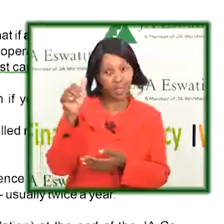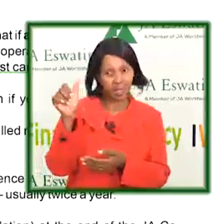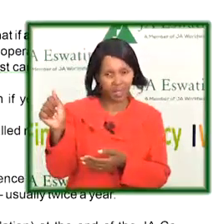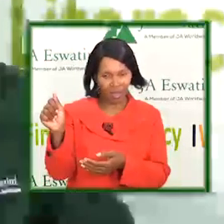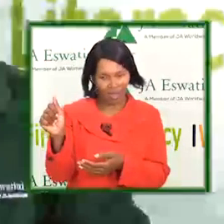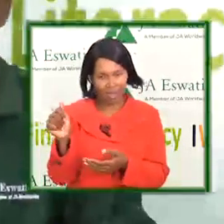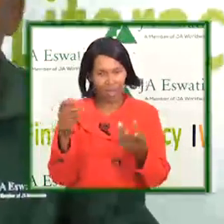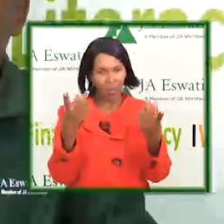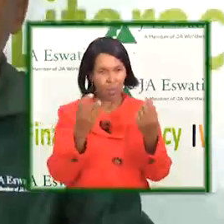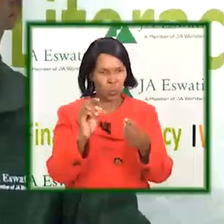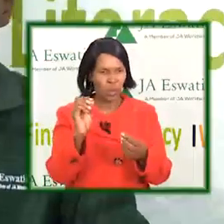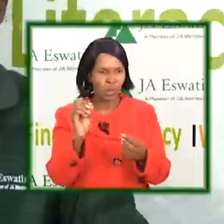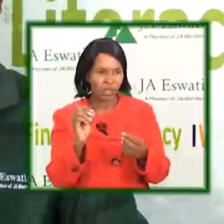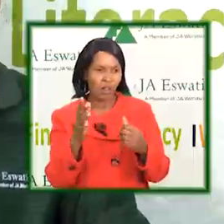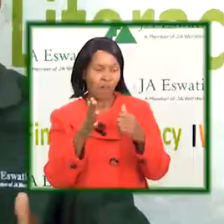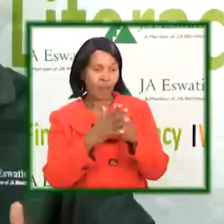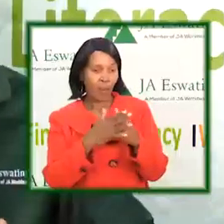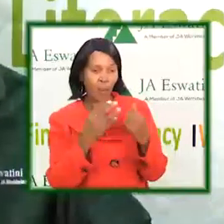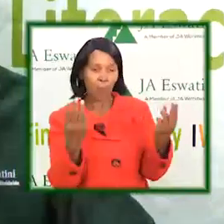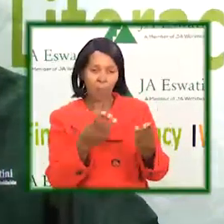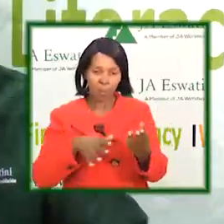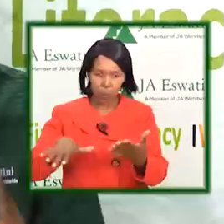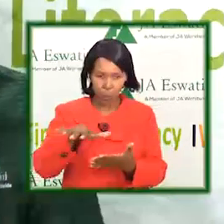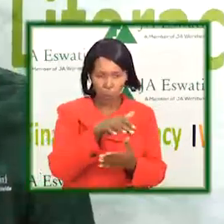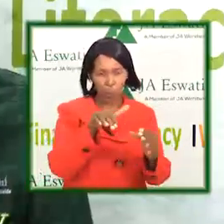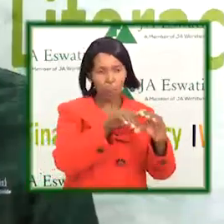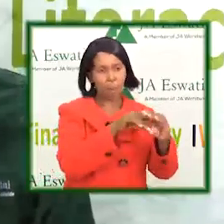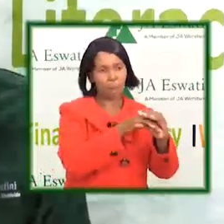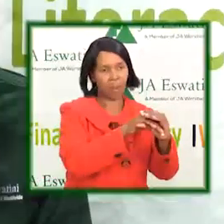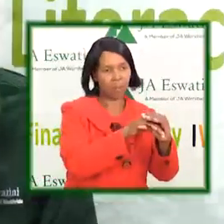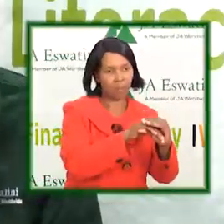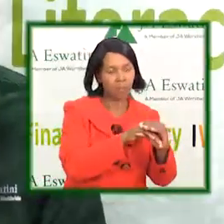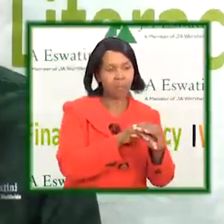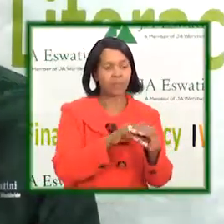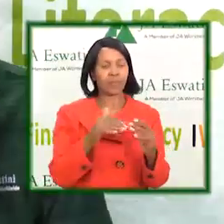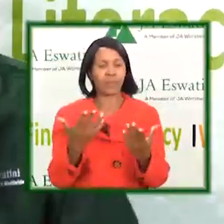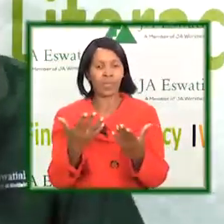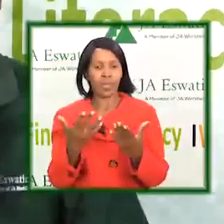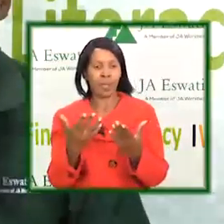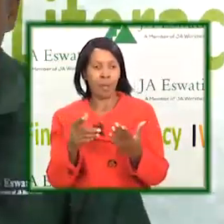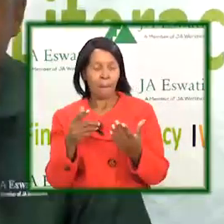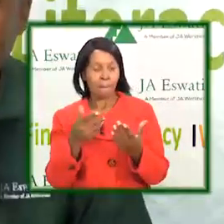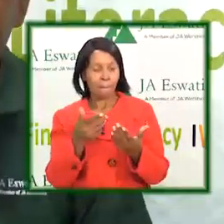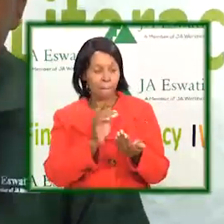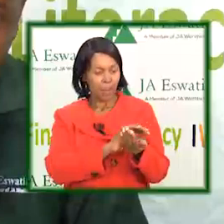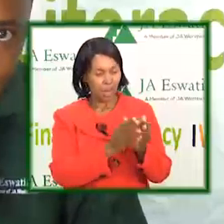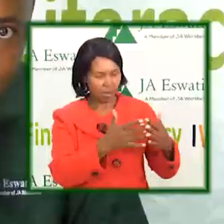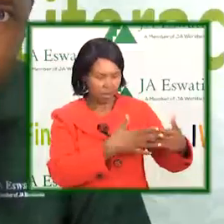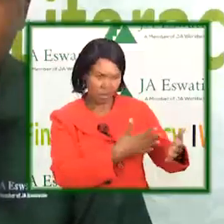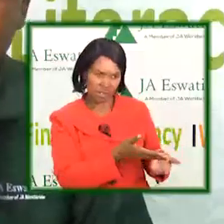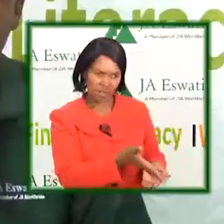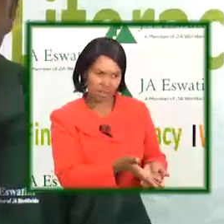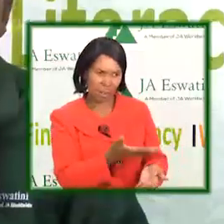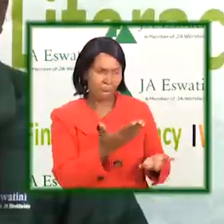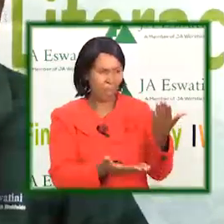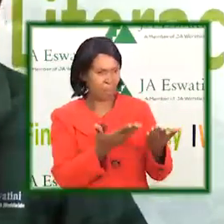products or services that you find that they are costing much more higher to produce or to